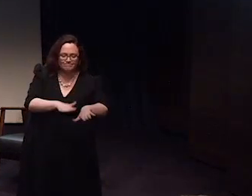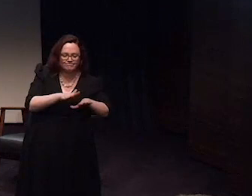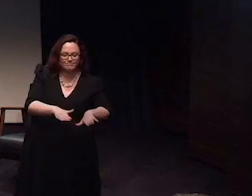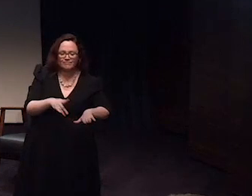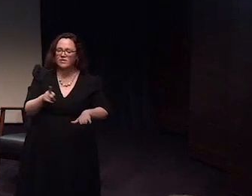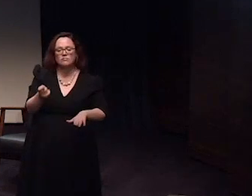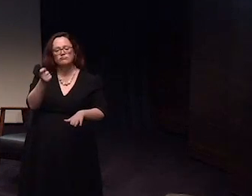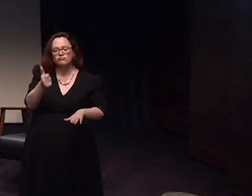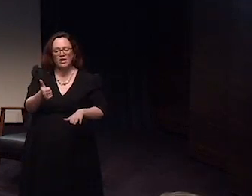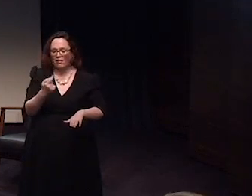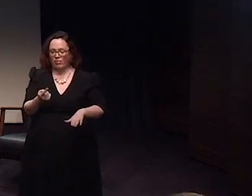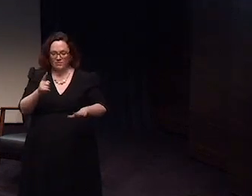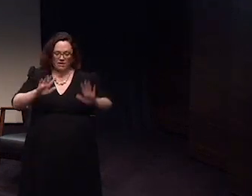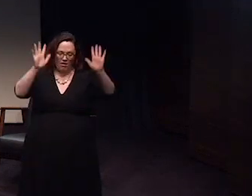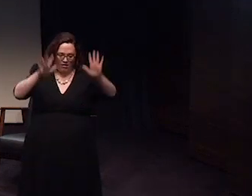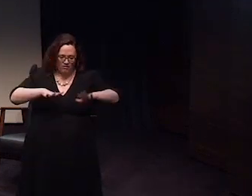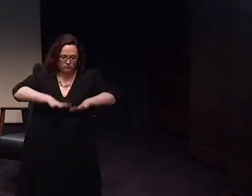acts.